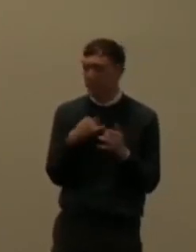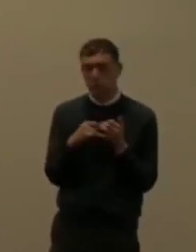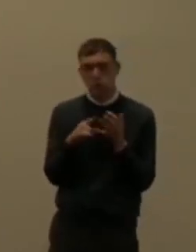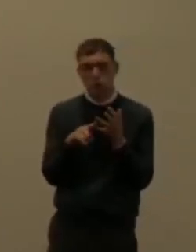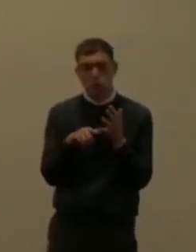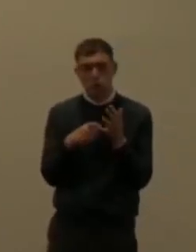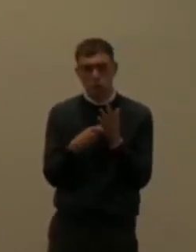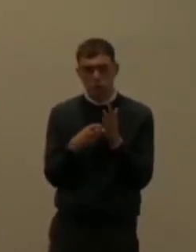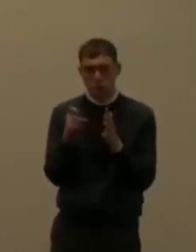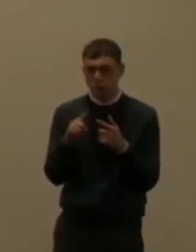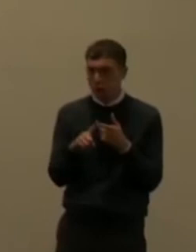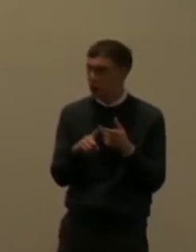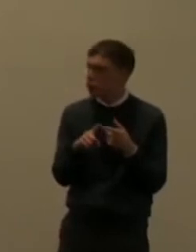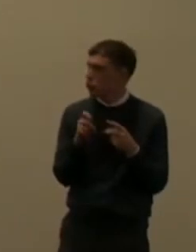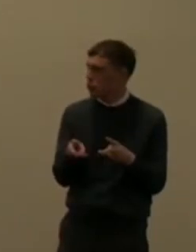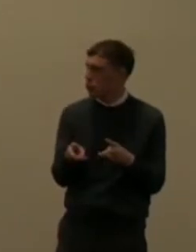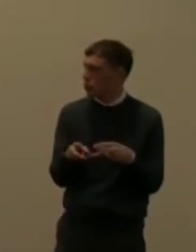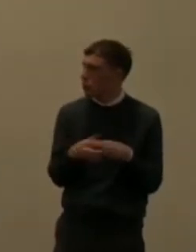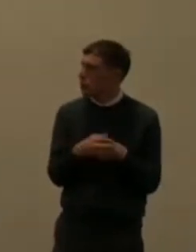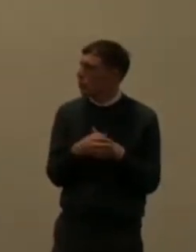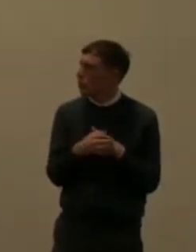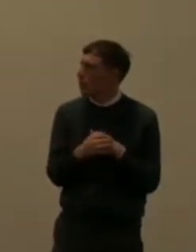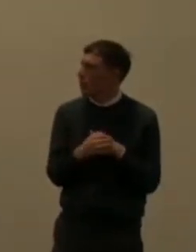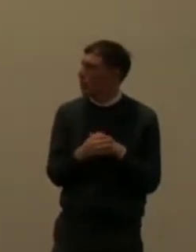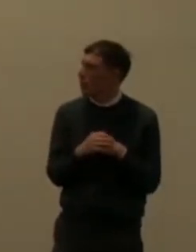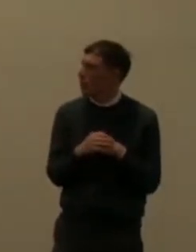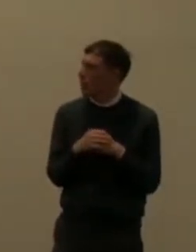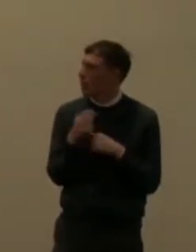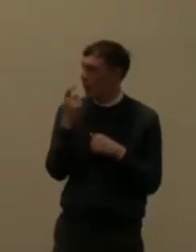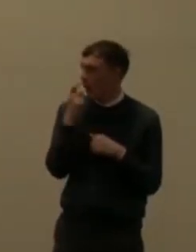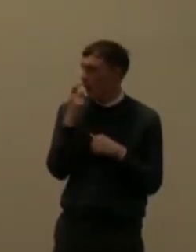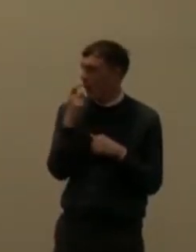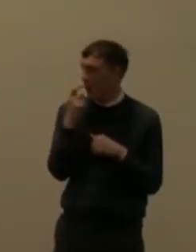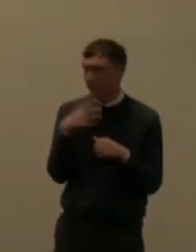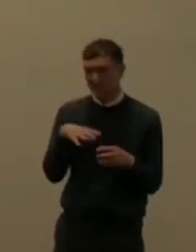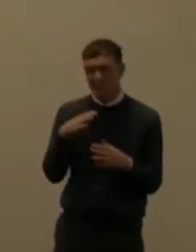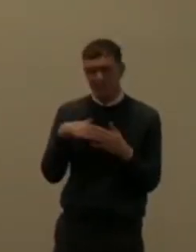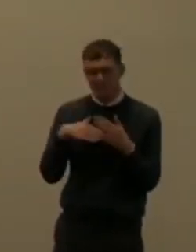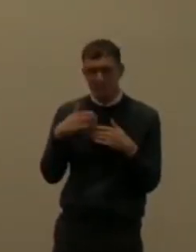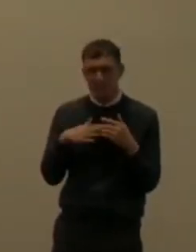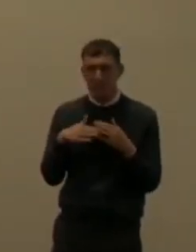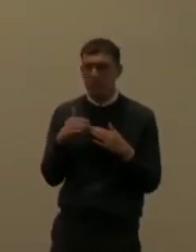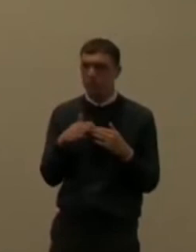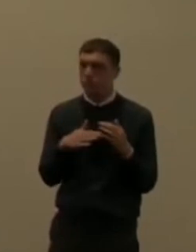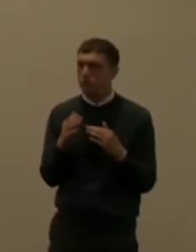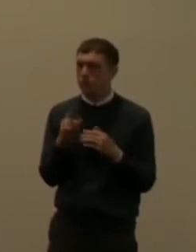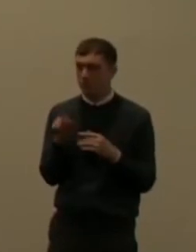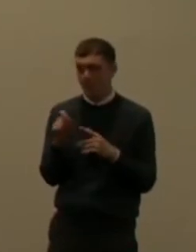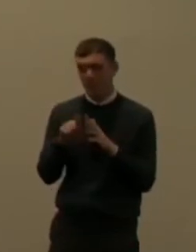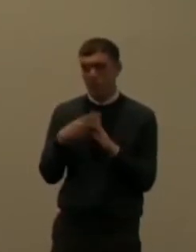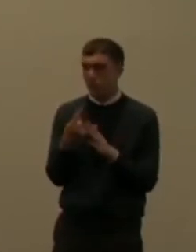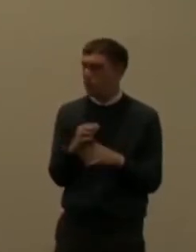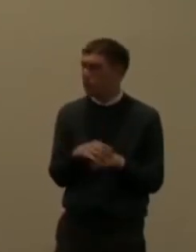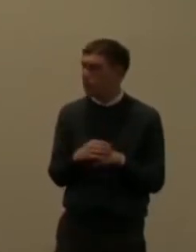of this project. So the first thing that I need to do is to build that that project.